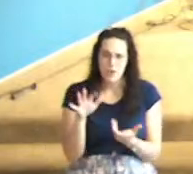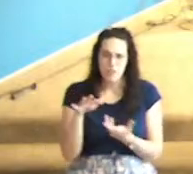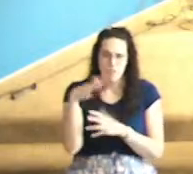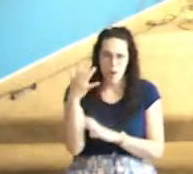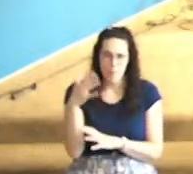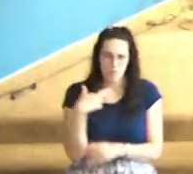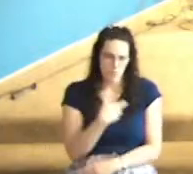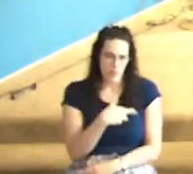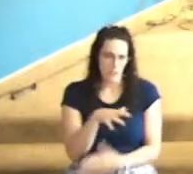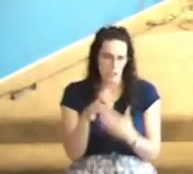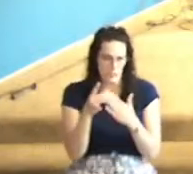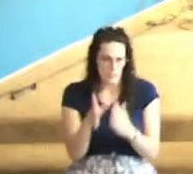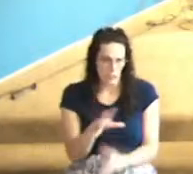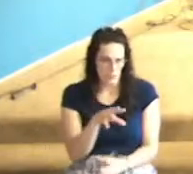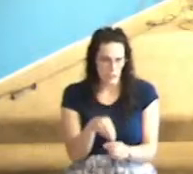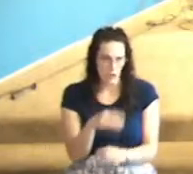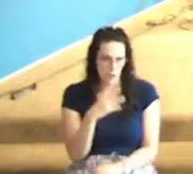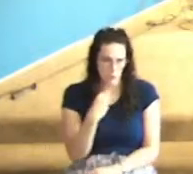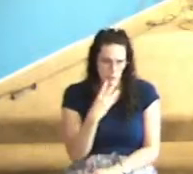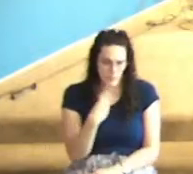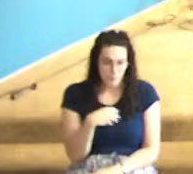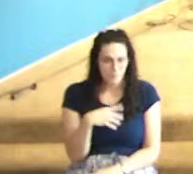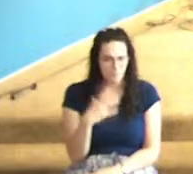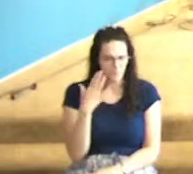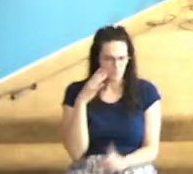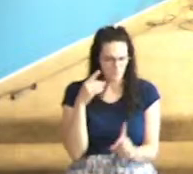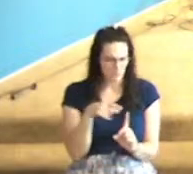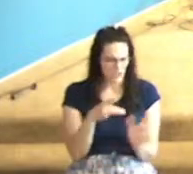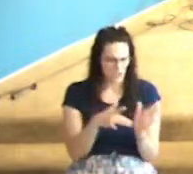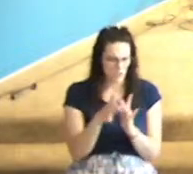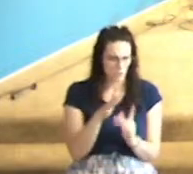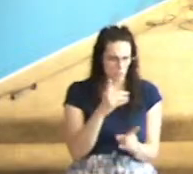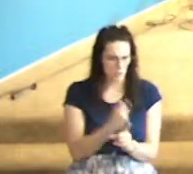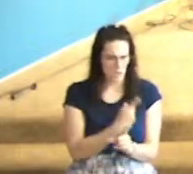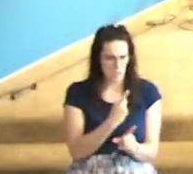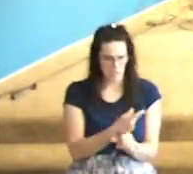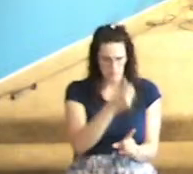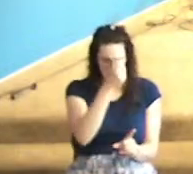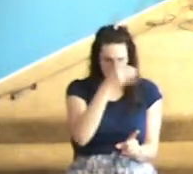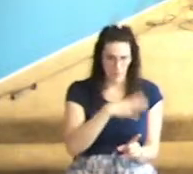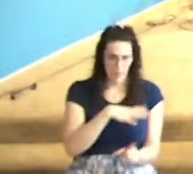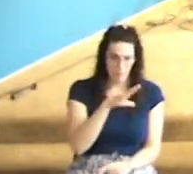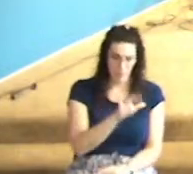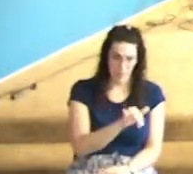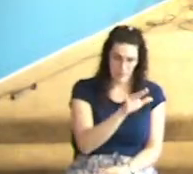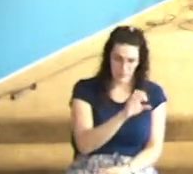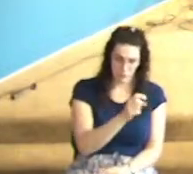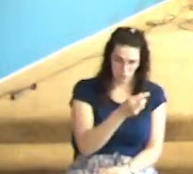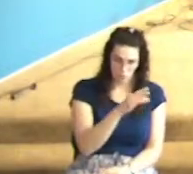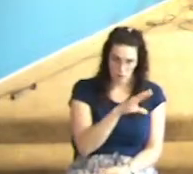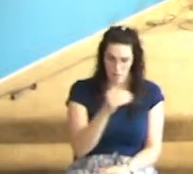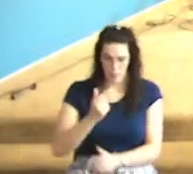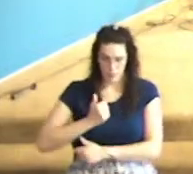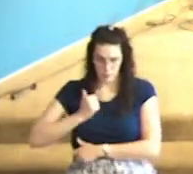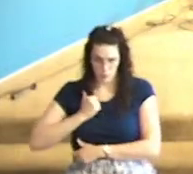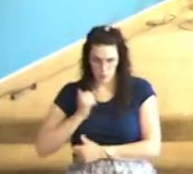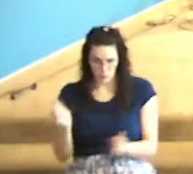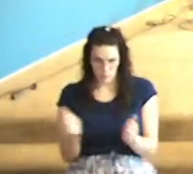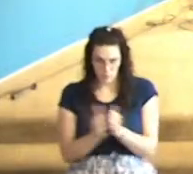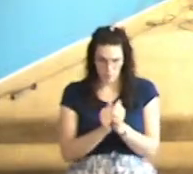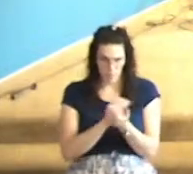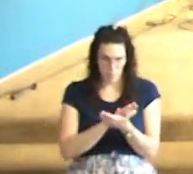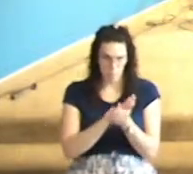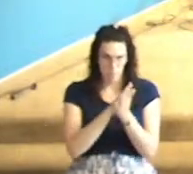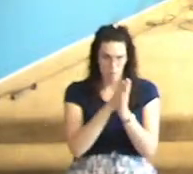Jerusalem. Knowing Jesus was a righteous man, the centurion and the soldiers with him came to believe that he was the Son of